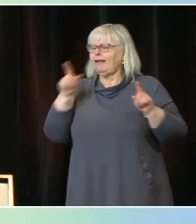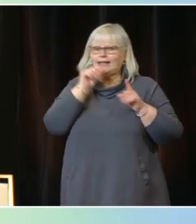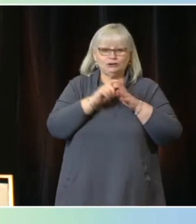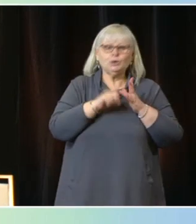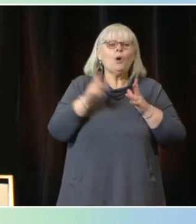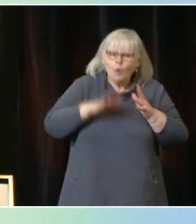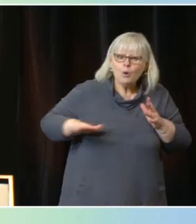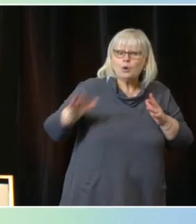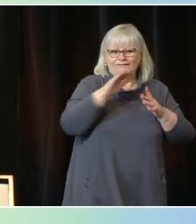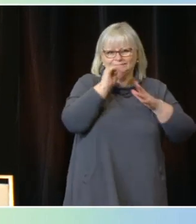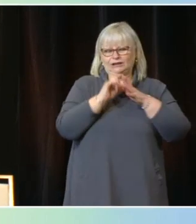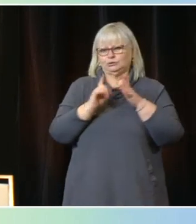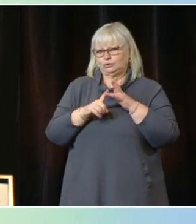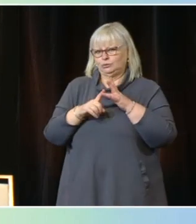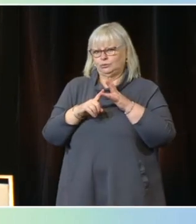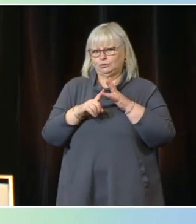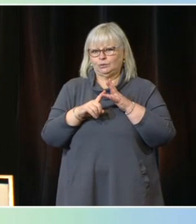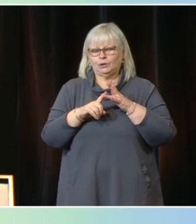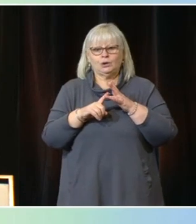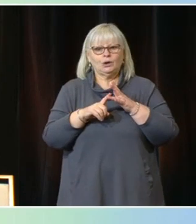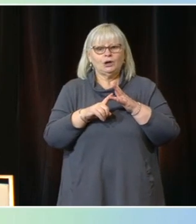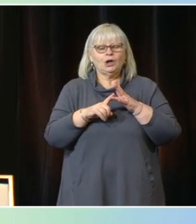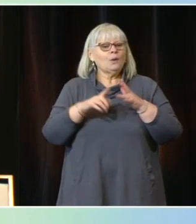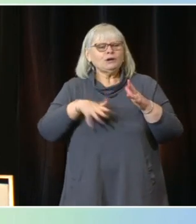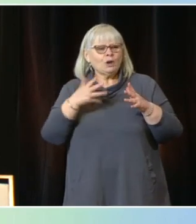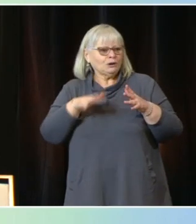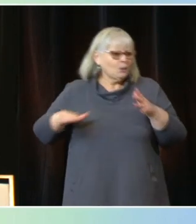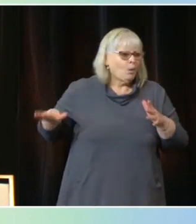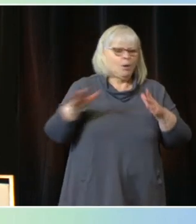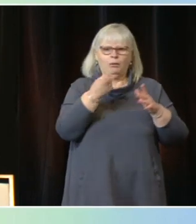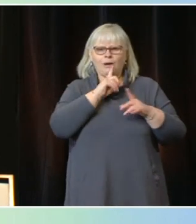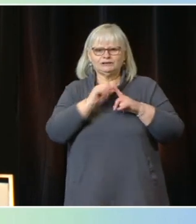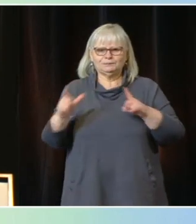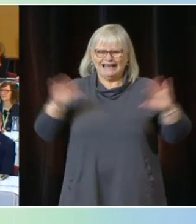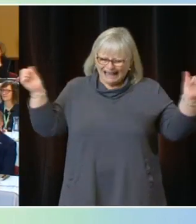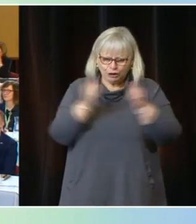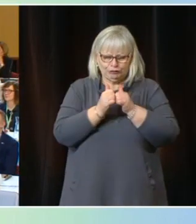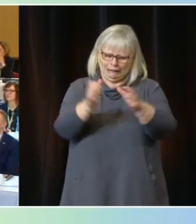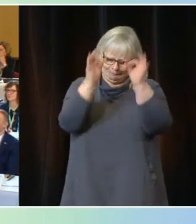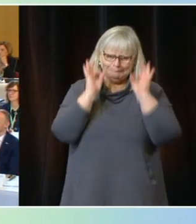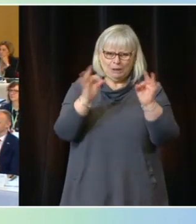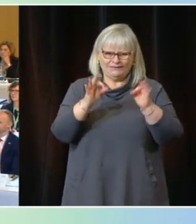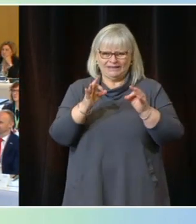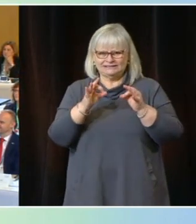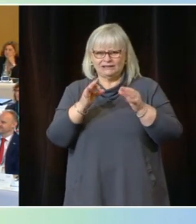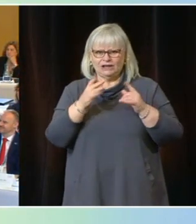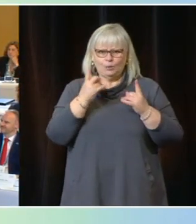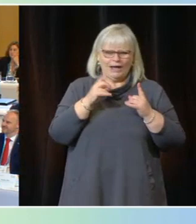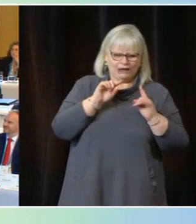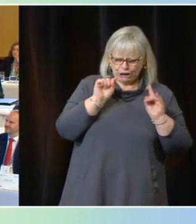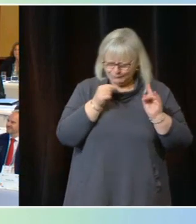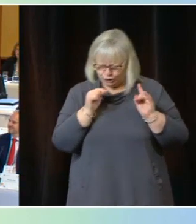can do we're not looking for unanimity on the perfect position of a comma in a